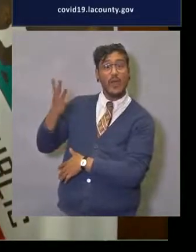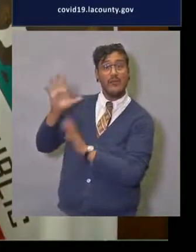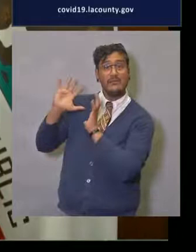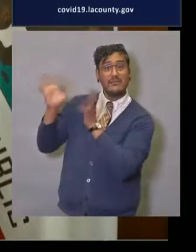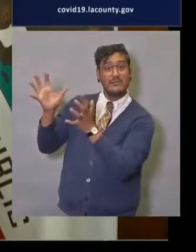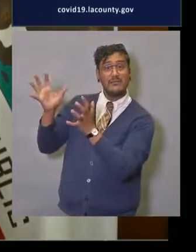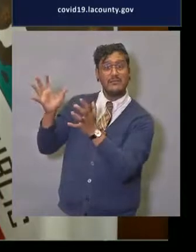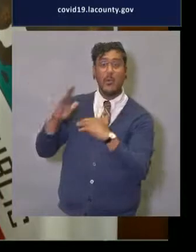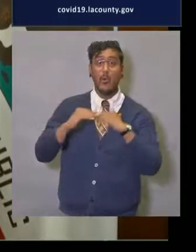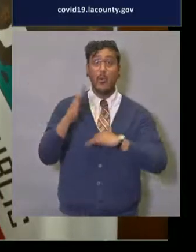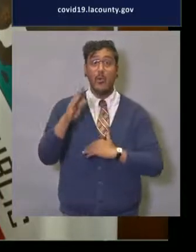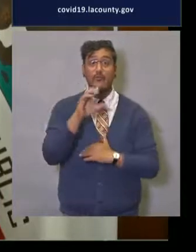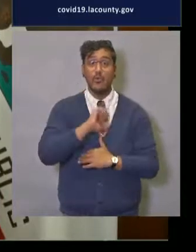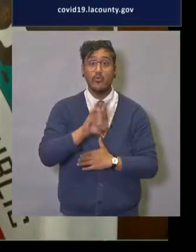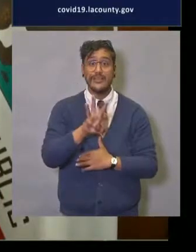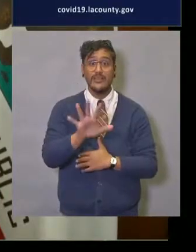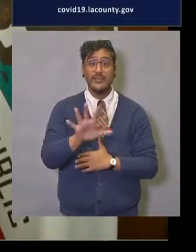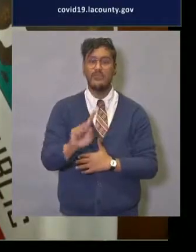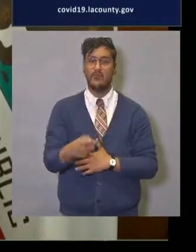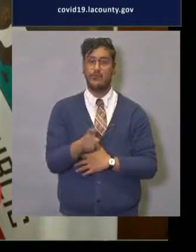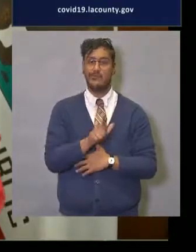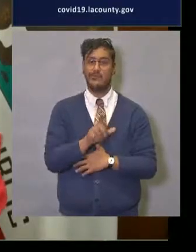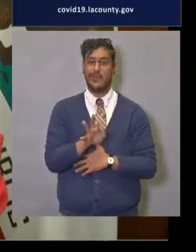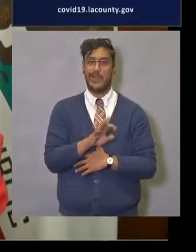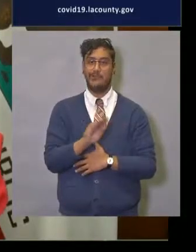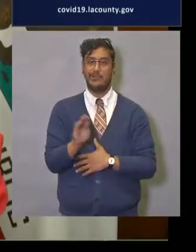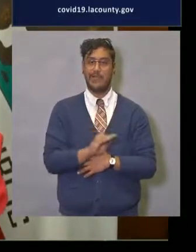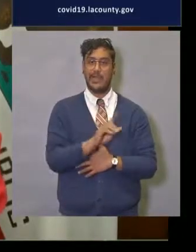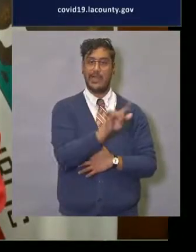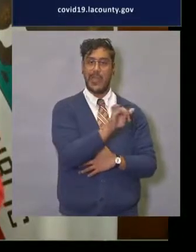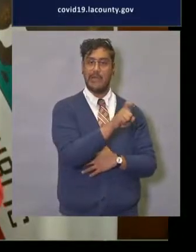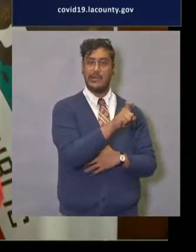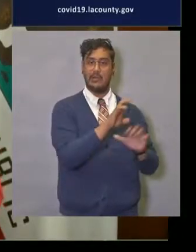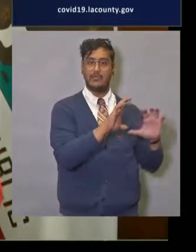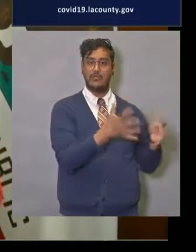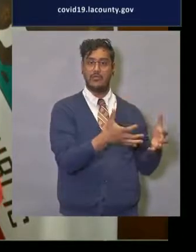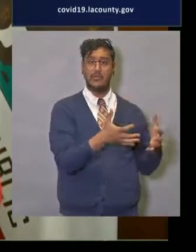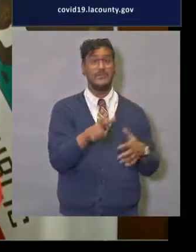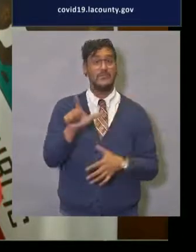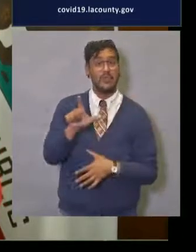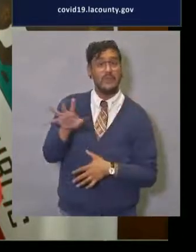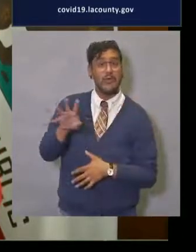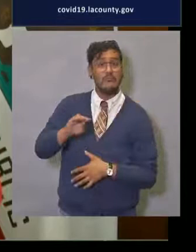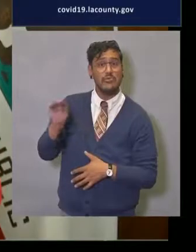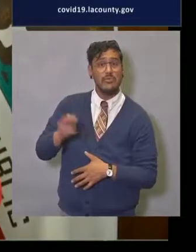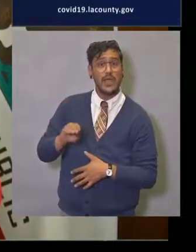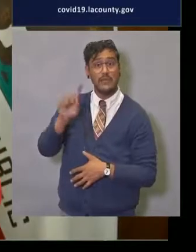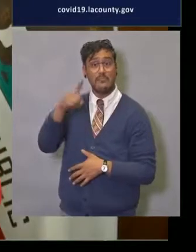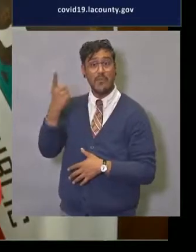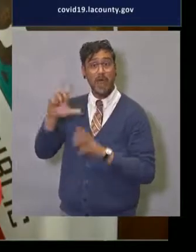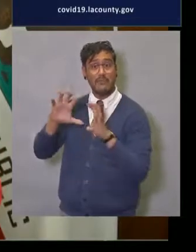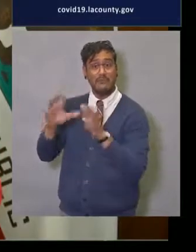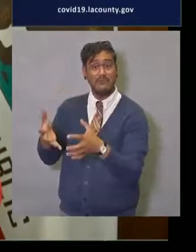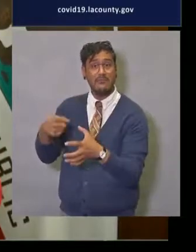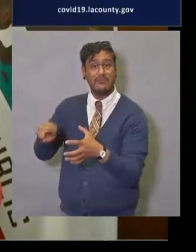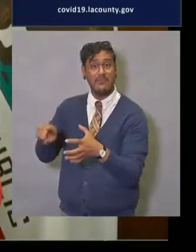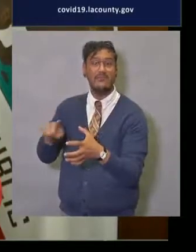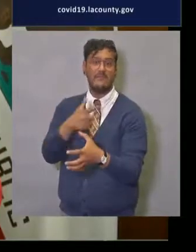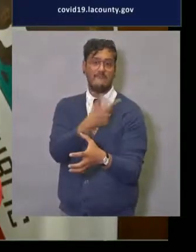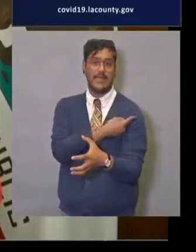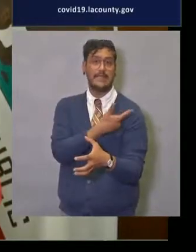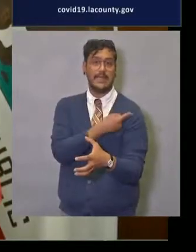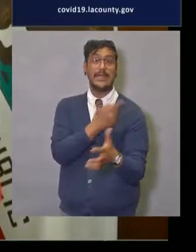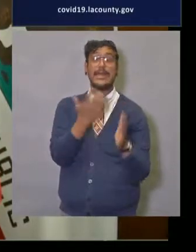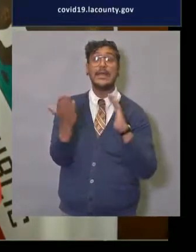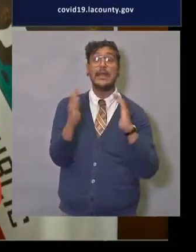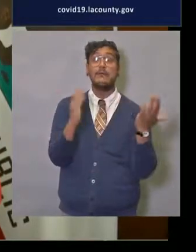of 65, only 29% of the Latinx residents and 24% of Black residents have been vaccinated, compared